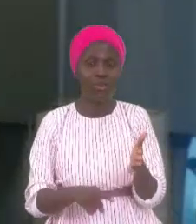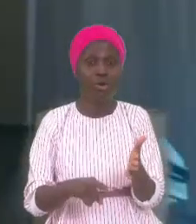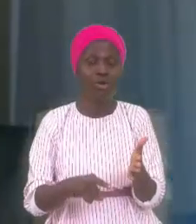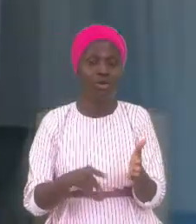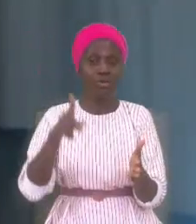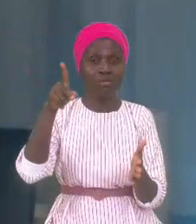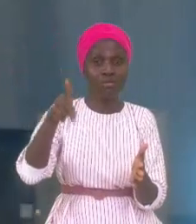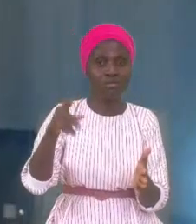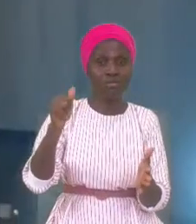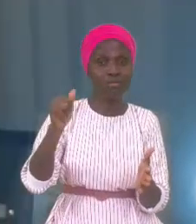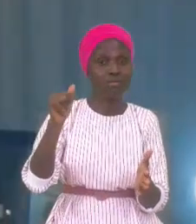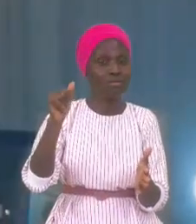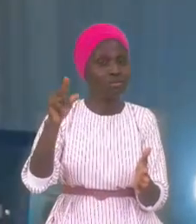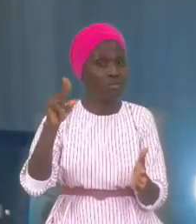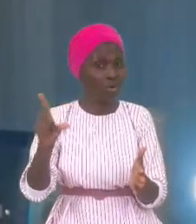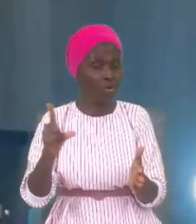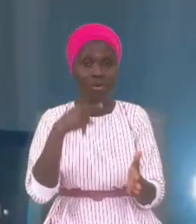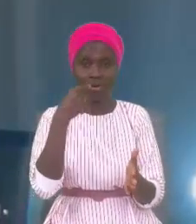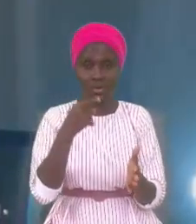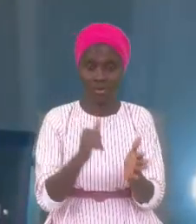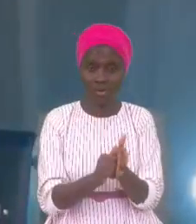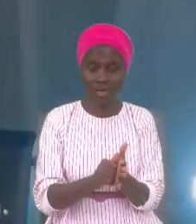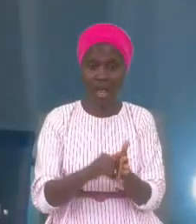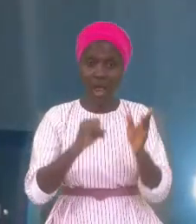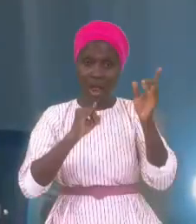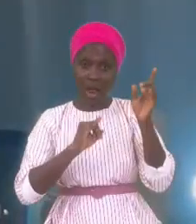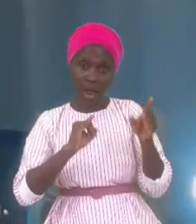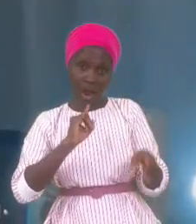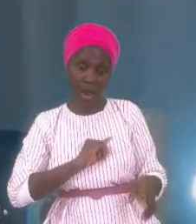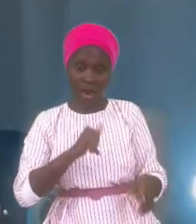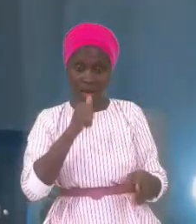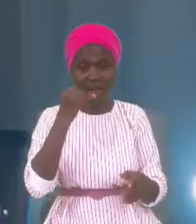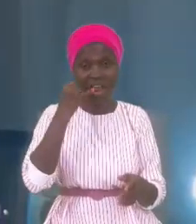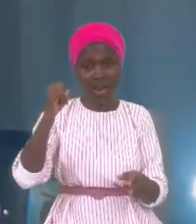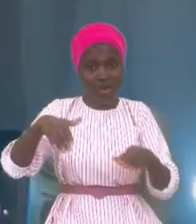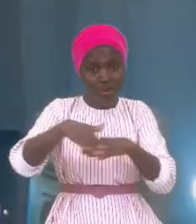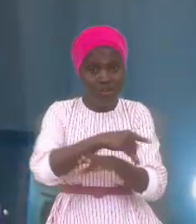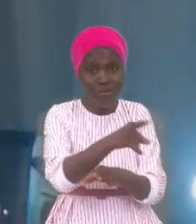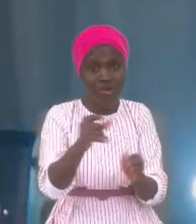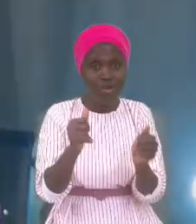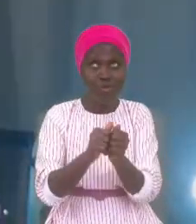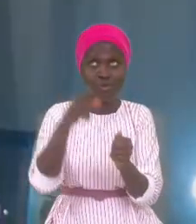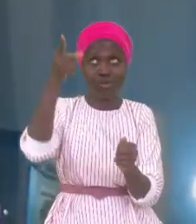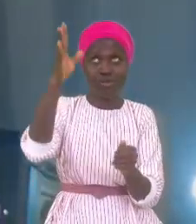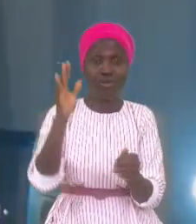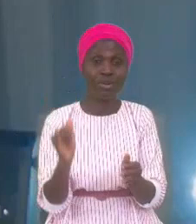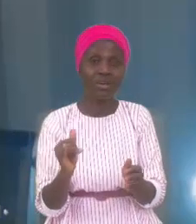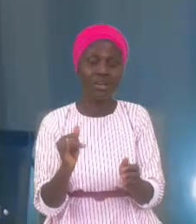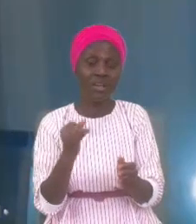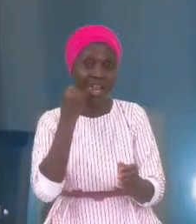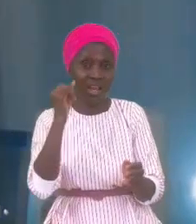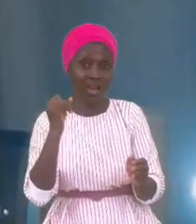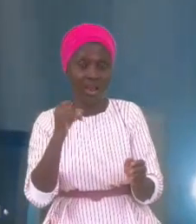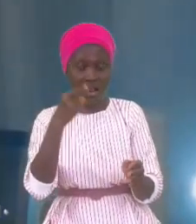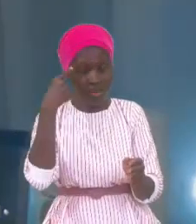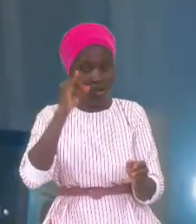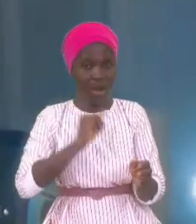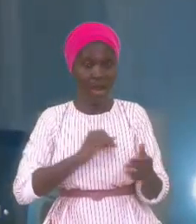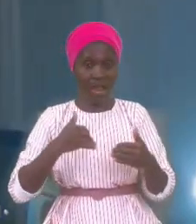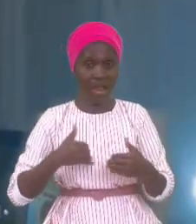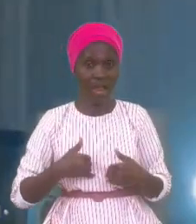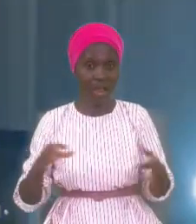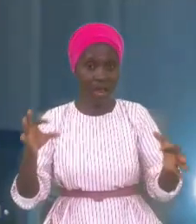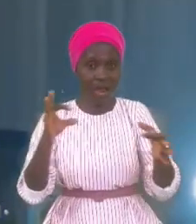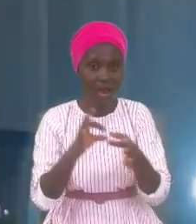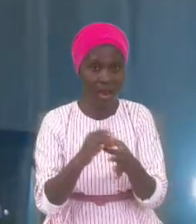am jealous over you with godly jealousy, for I have espoused you to one husband,